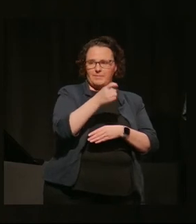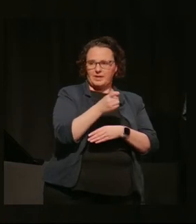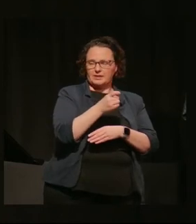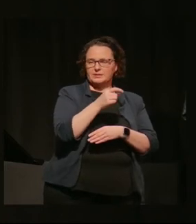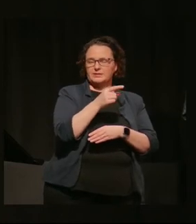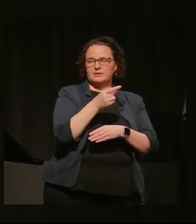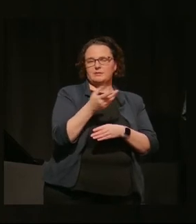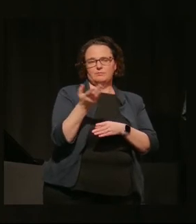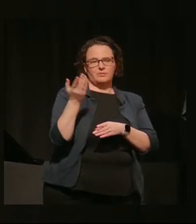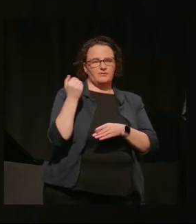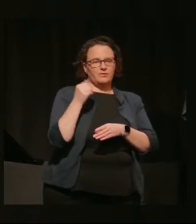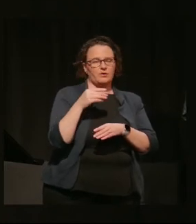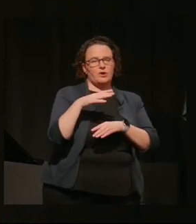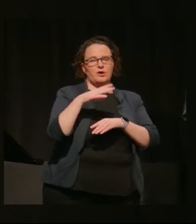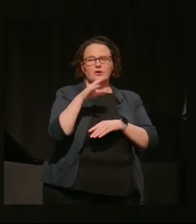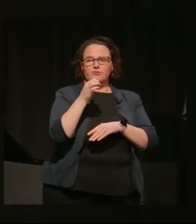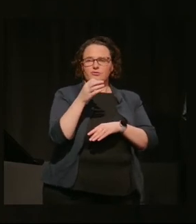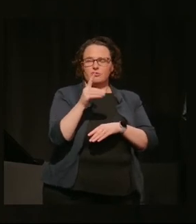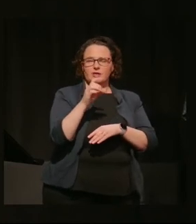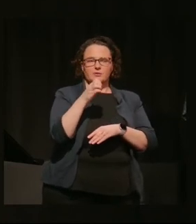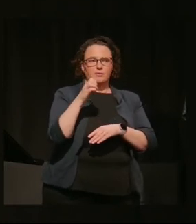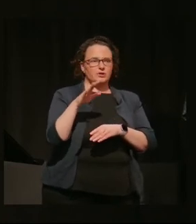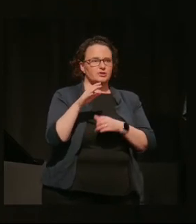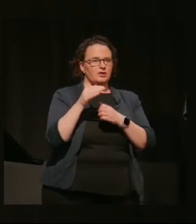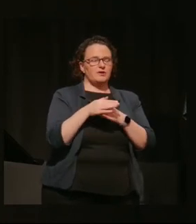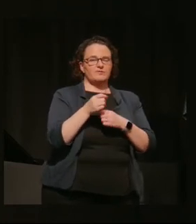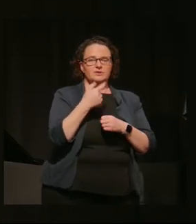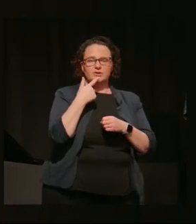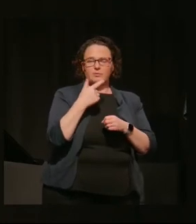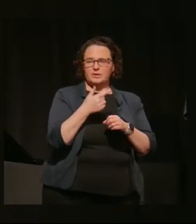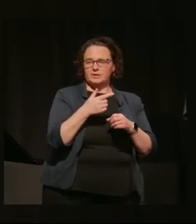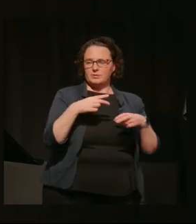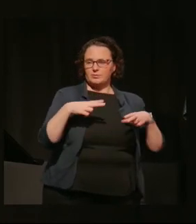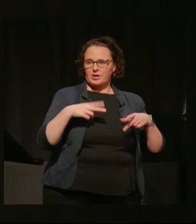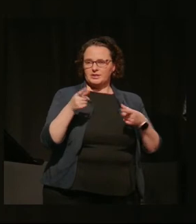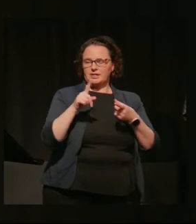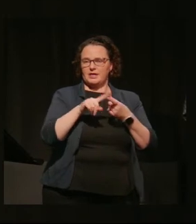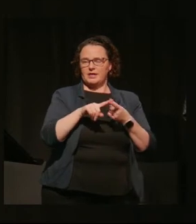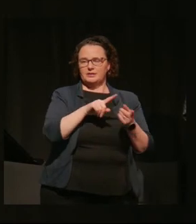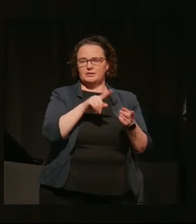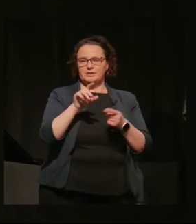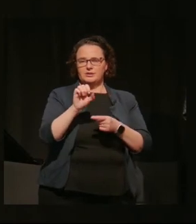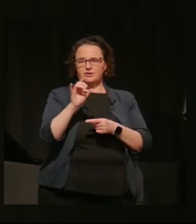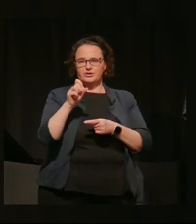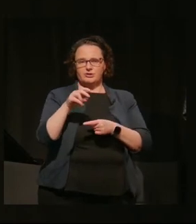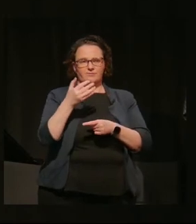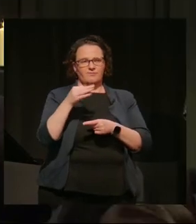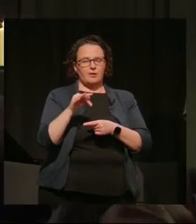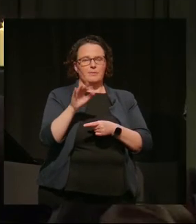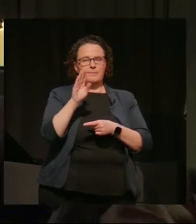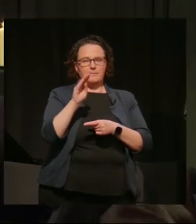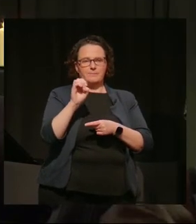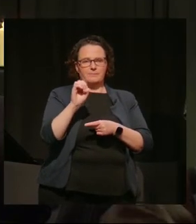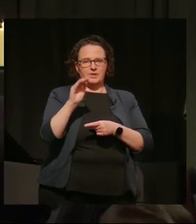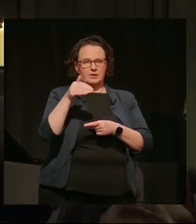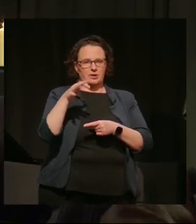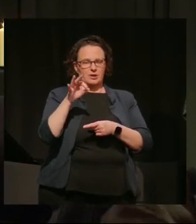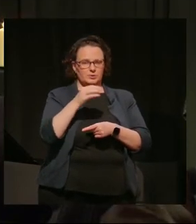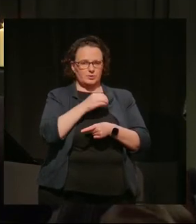Krzyzanowski, former Grand Marshal of Dublin Pride, and Sharon Heron of Belong to light their candles.